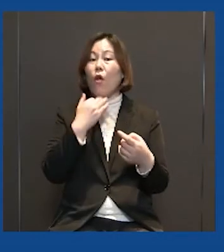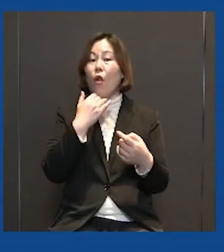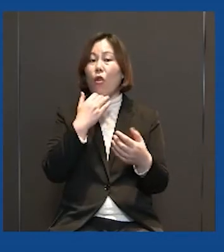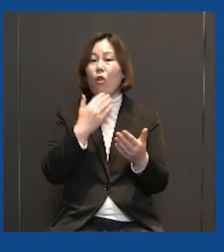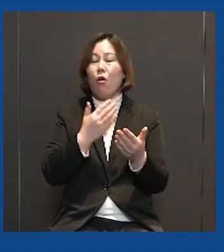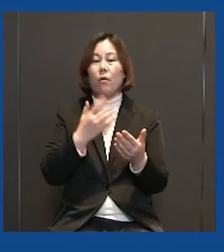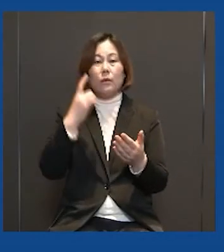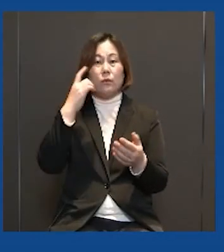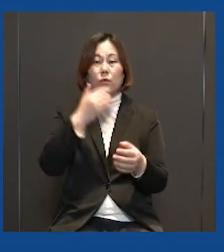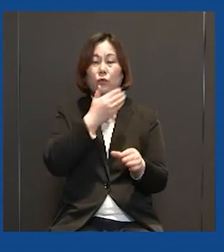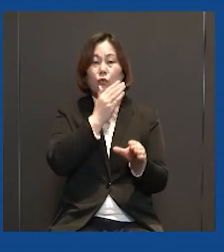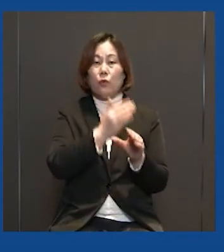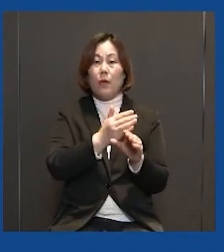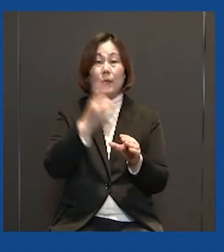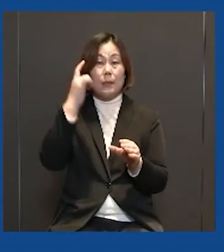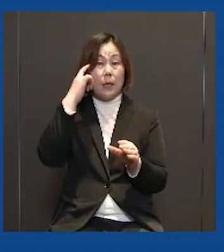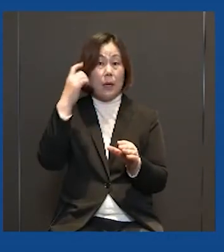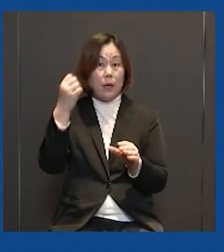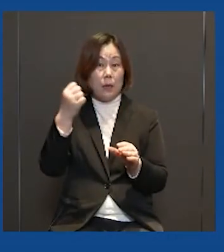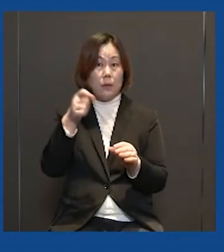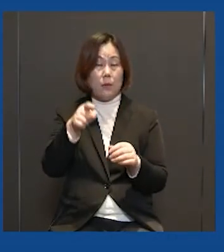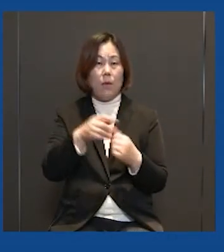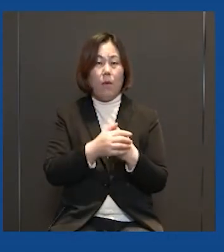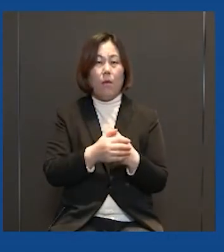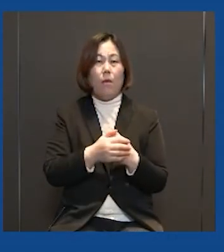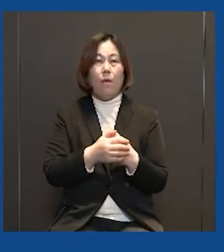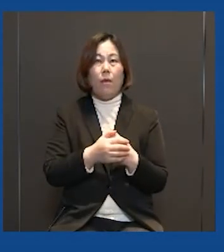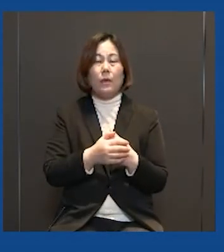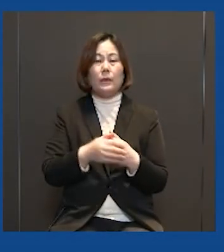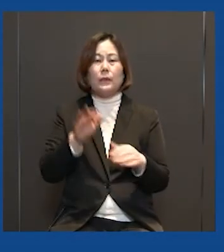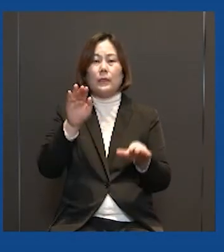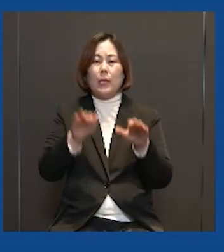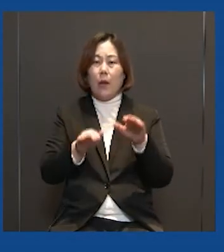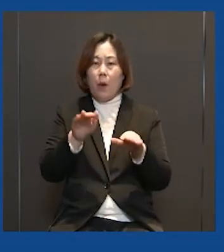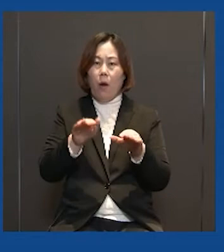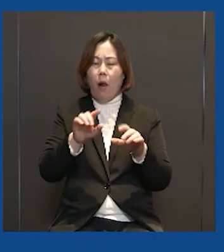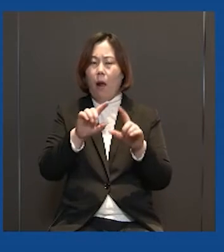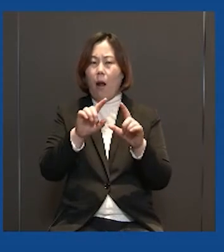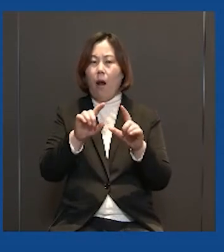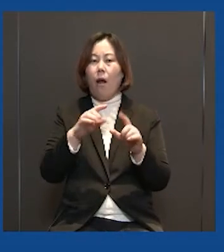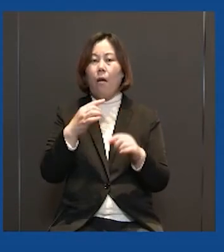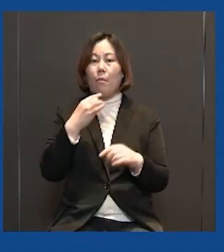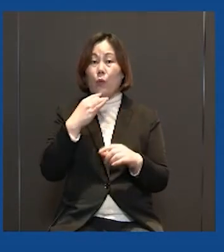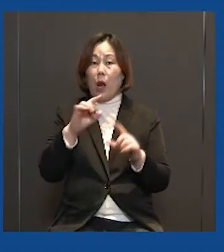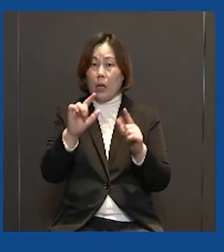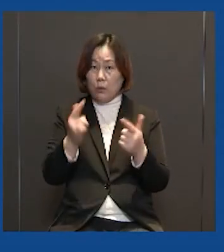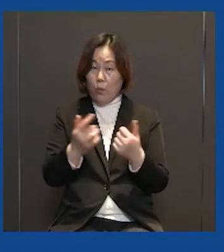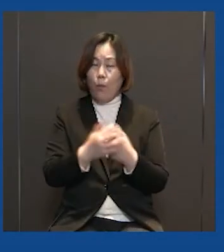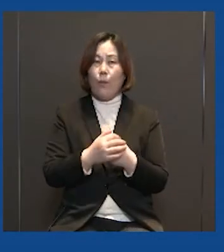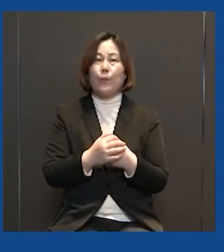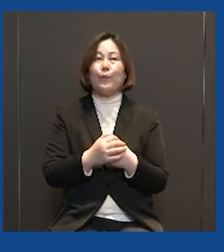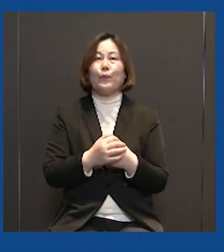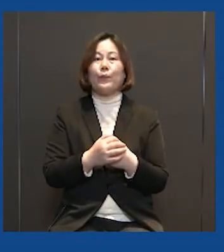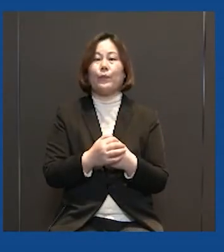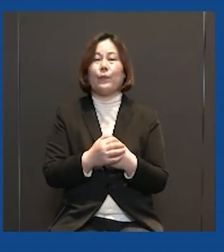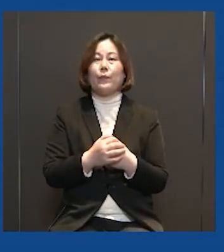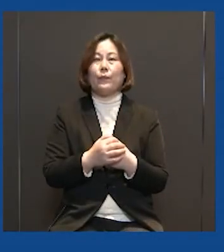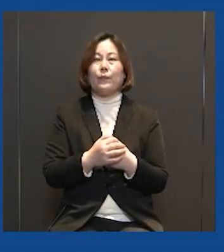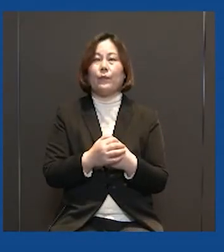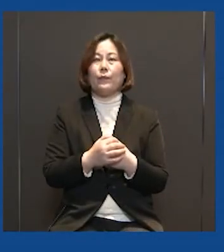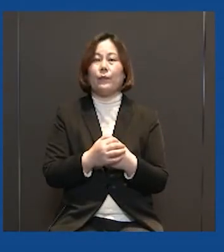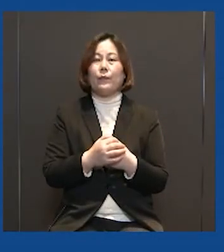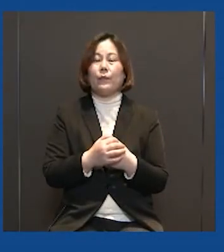discrimination, but we may also be having some implicit